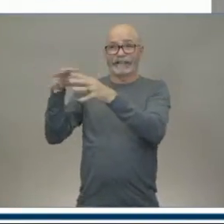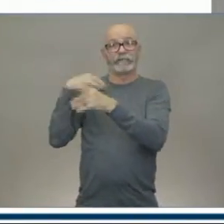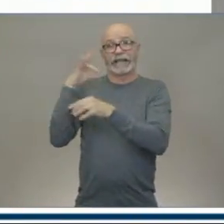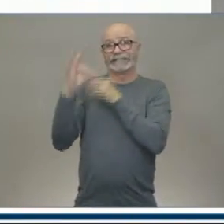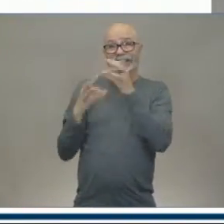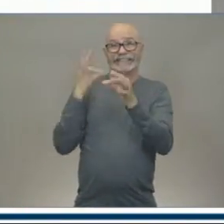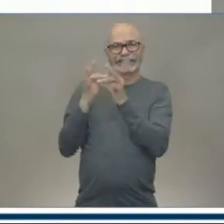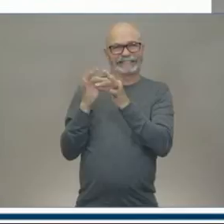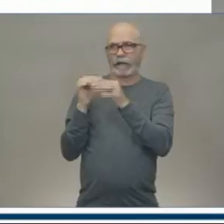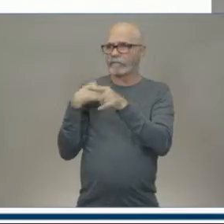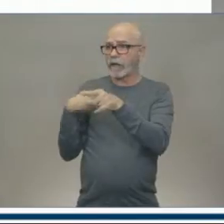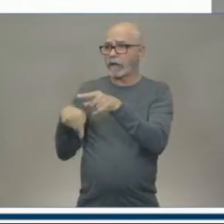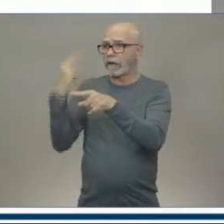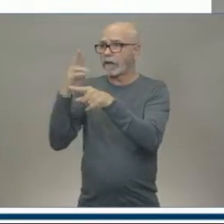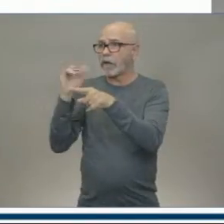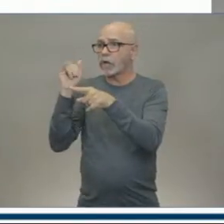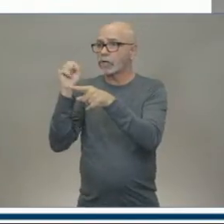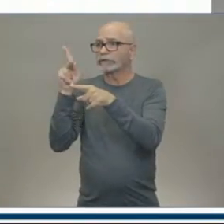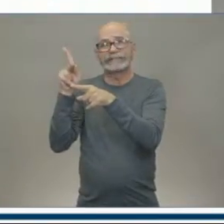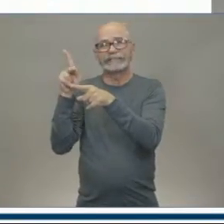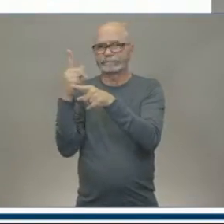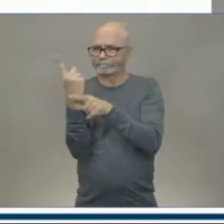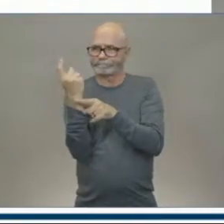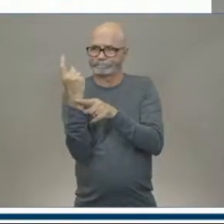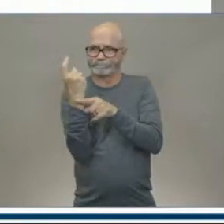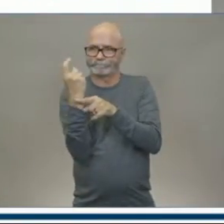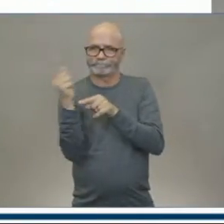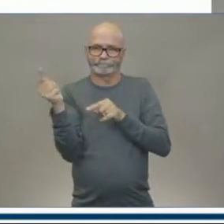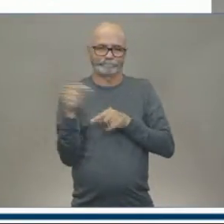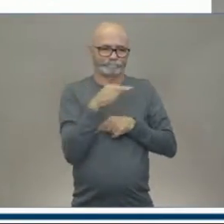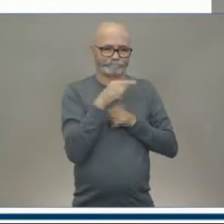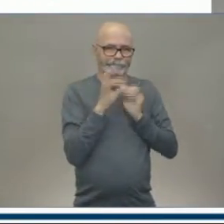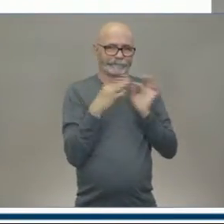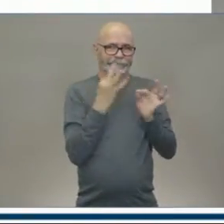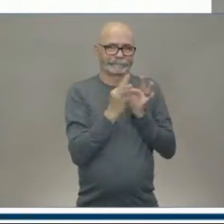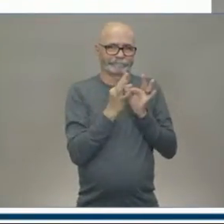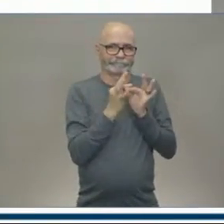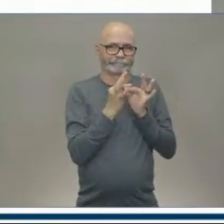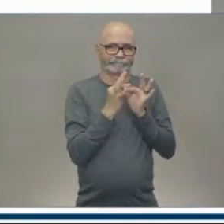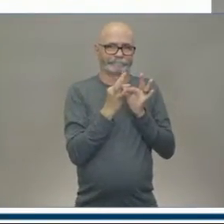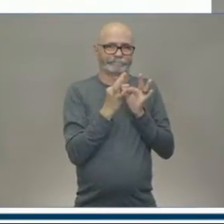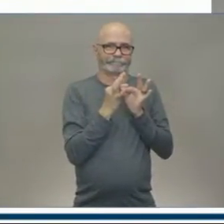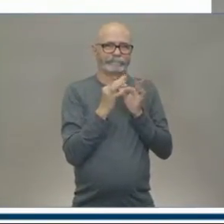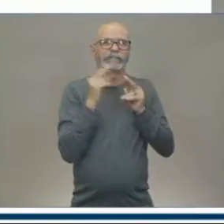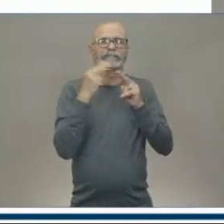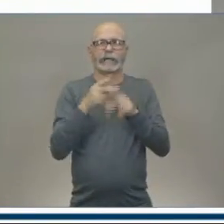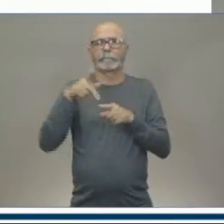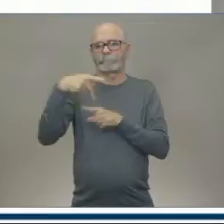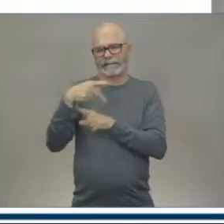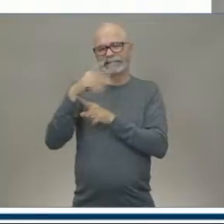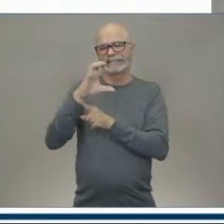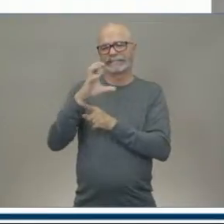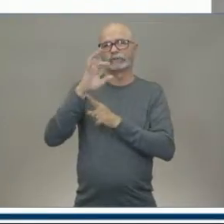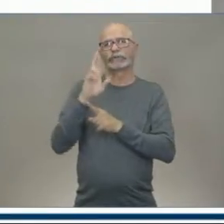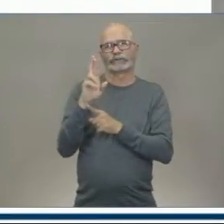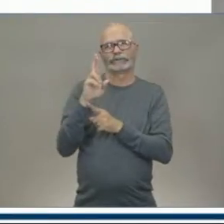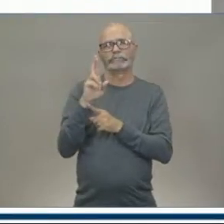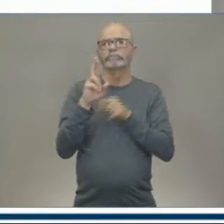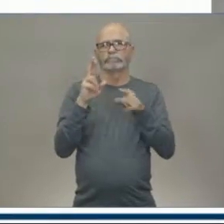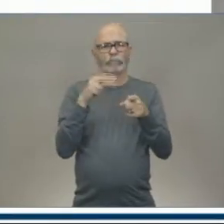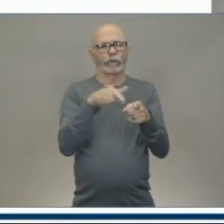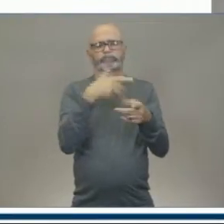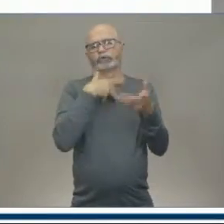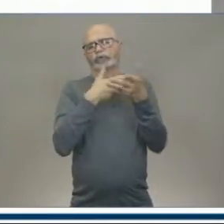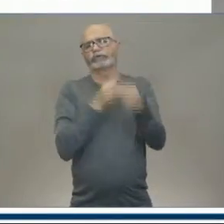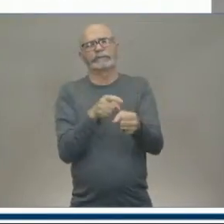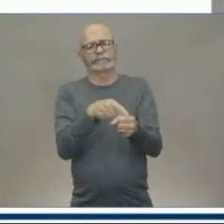risk, then we're going to bring them in and use the testing. As much as possible, we're going to use PCR testing because it's much more reliable in terms of the